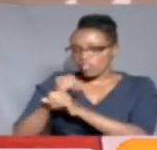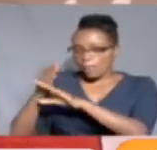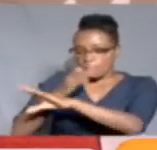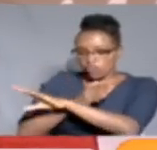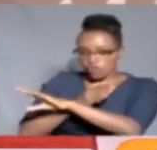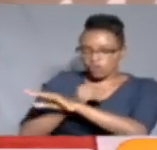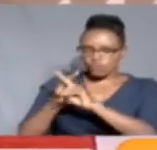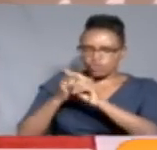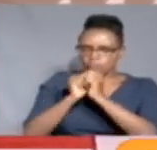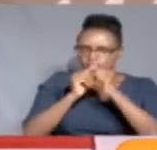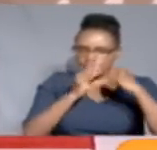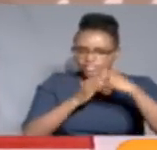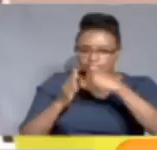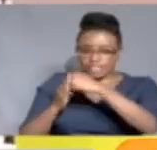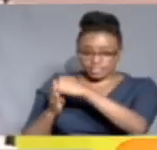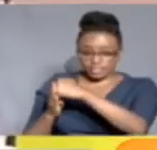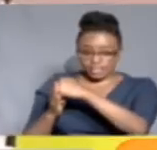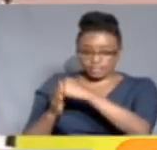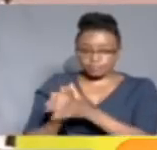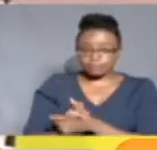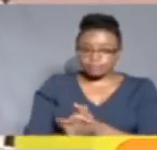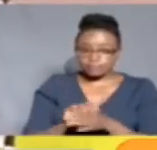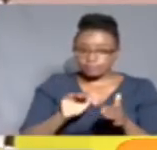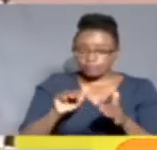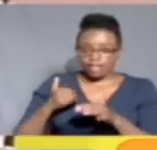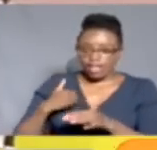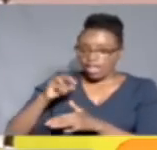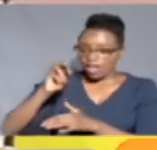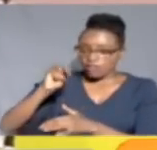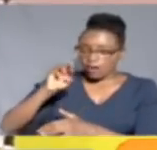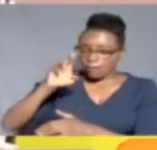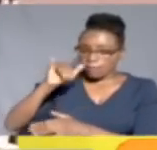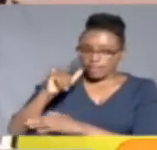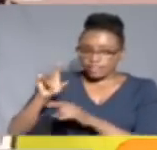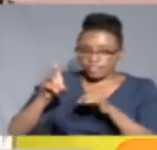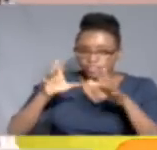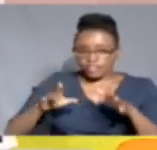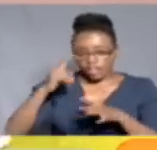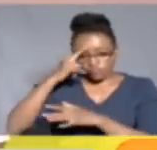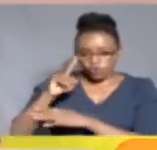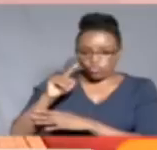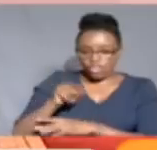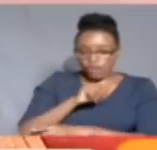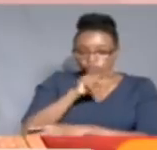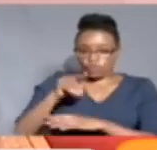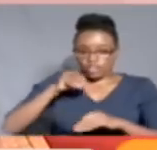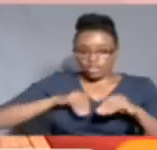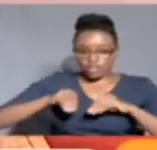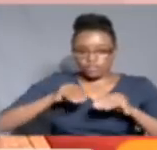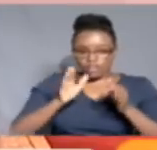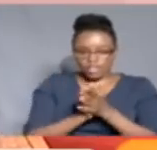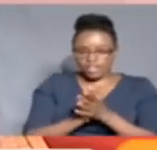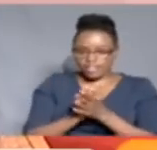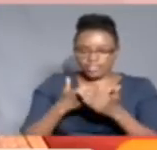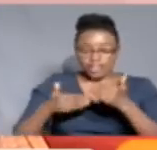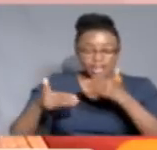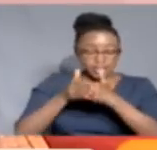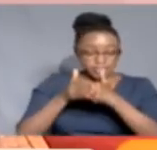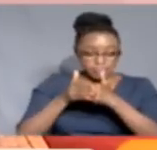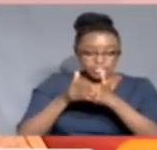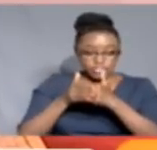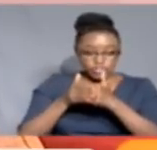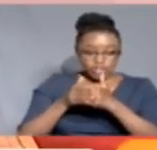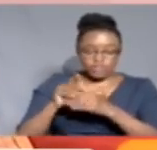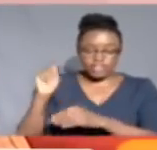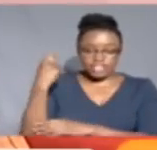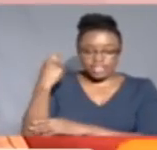since 1999. We also have Mary Khaemba, who is the Director of Offender Correction and Rehabilitation in the